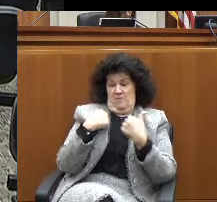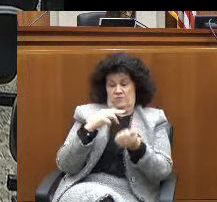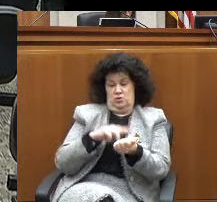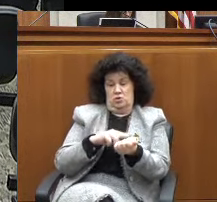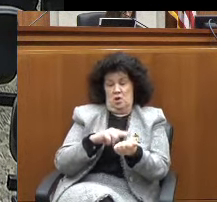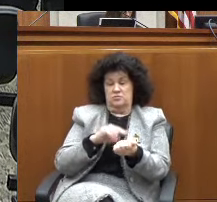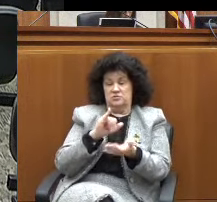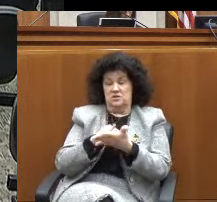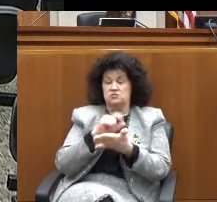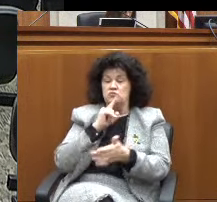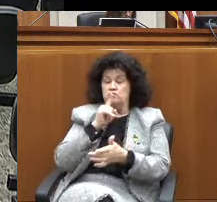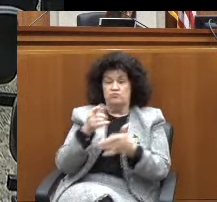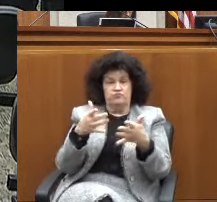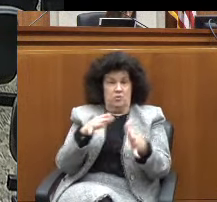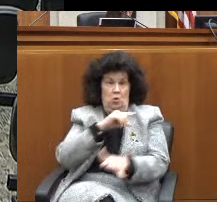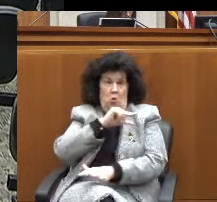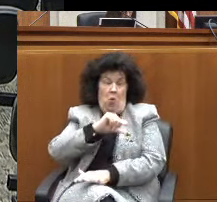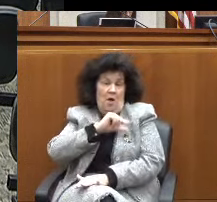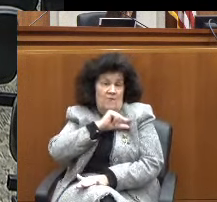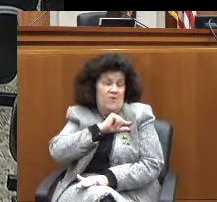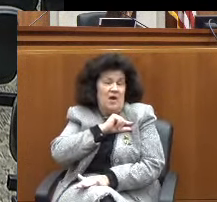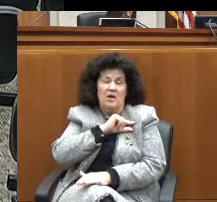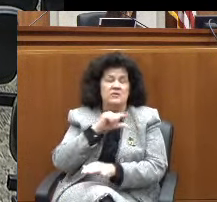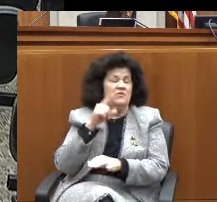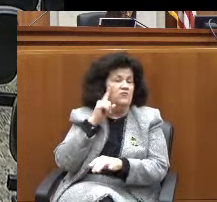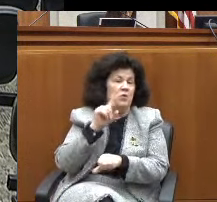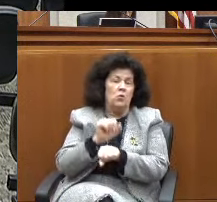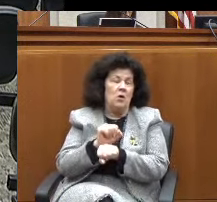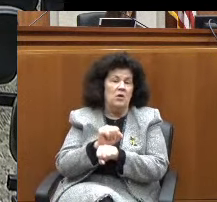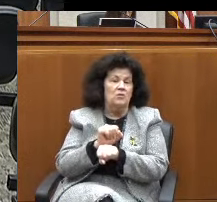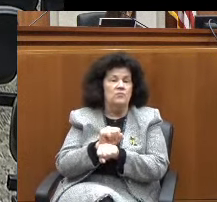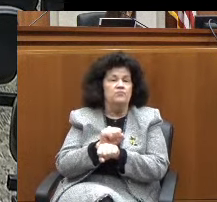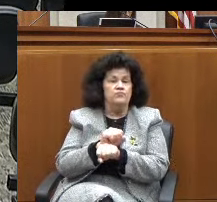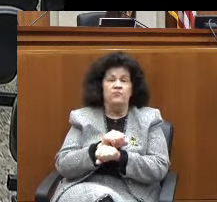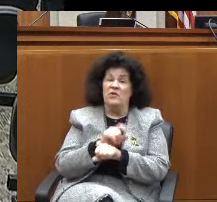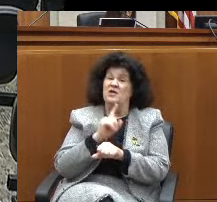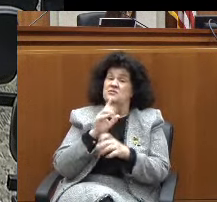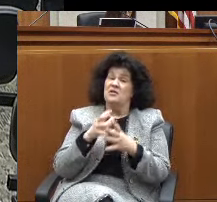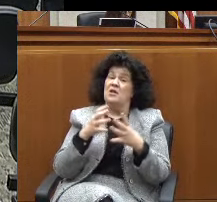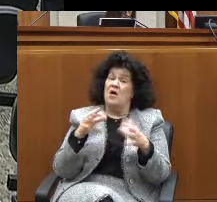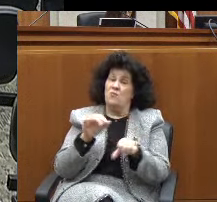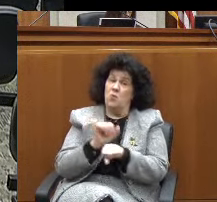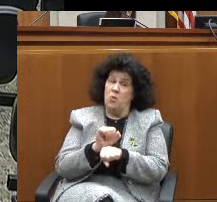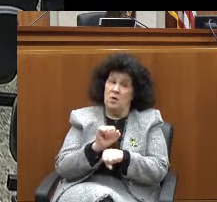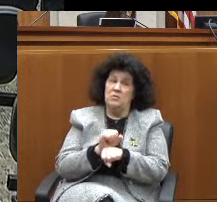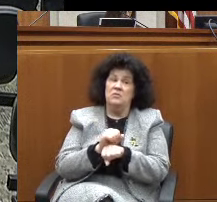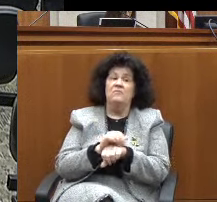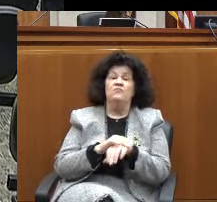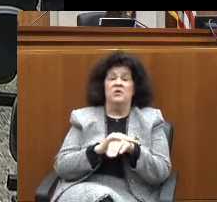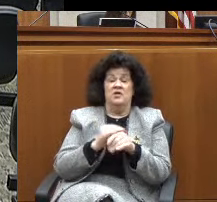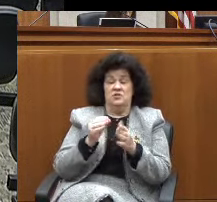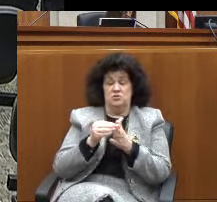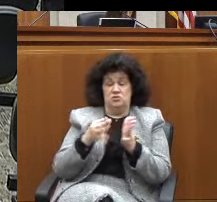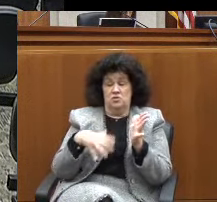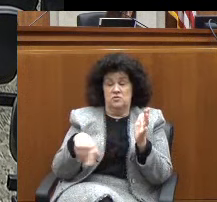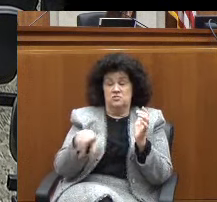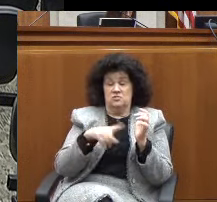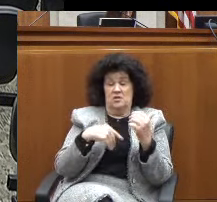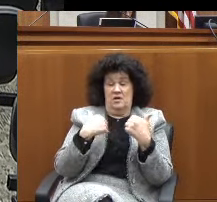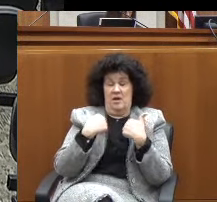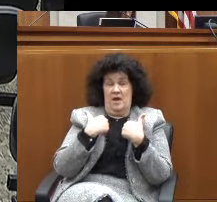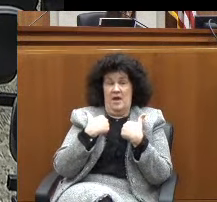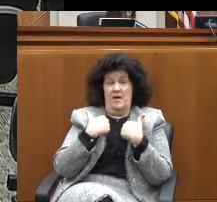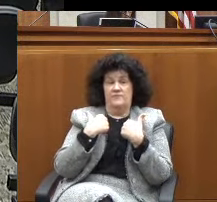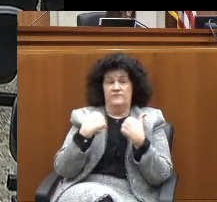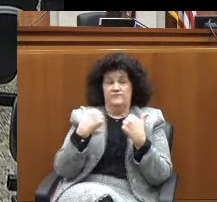qualified to do this work. It is a lot of work. The students do have a lot of high acuity